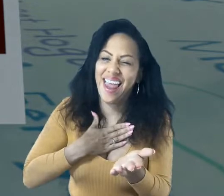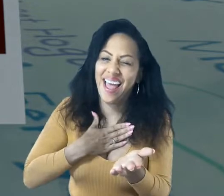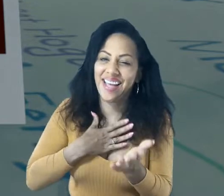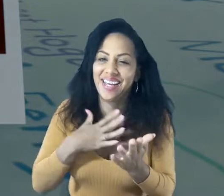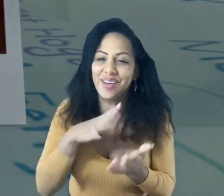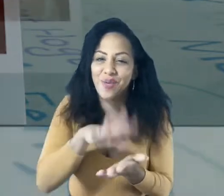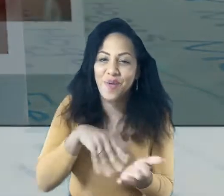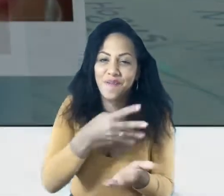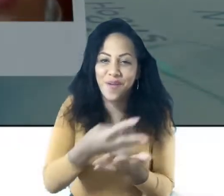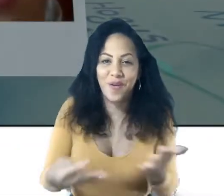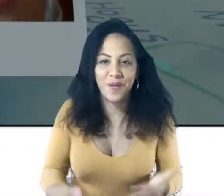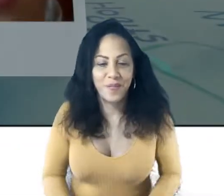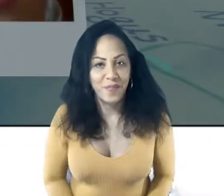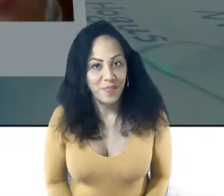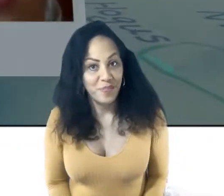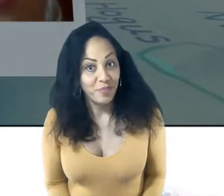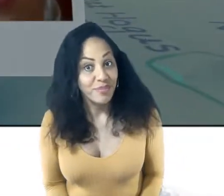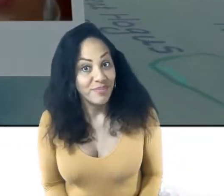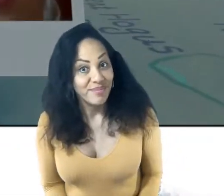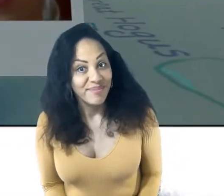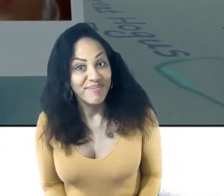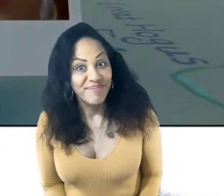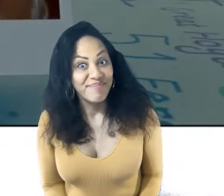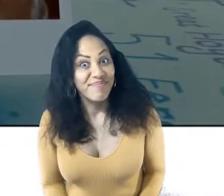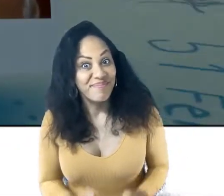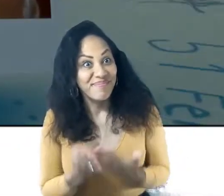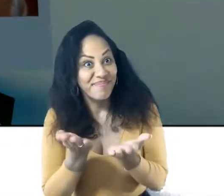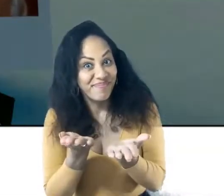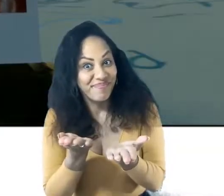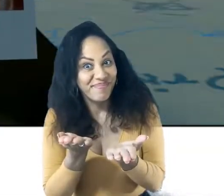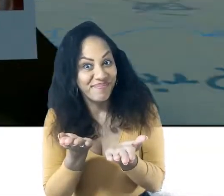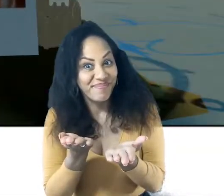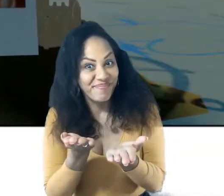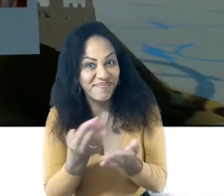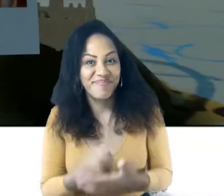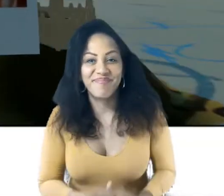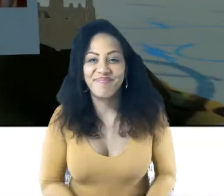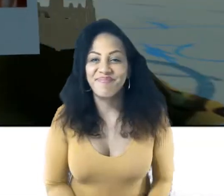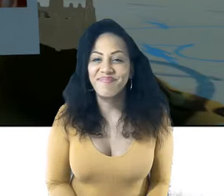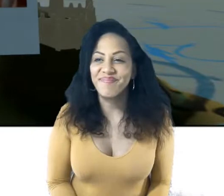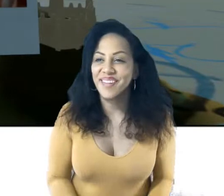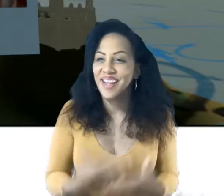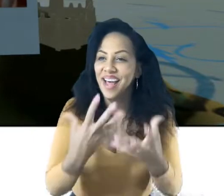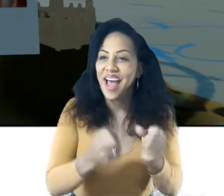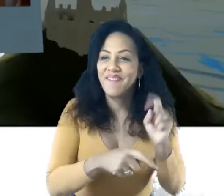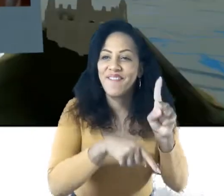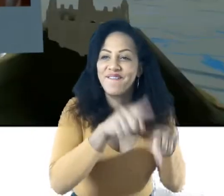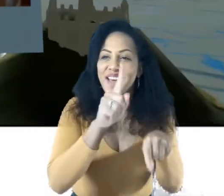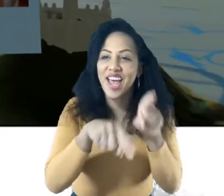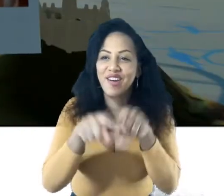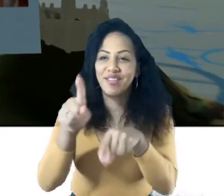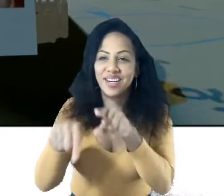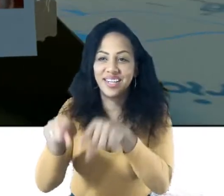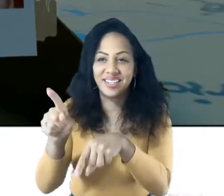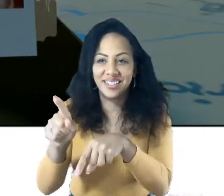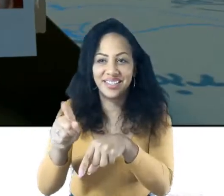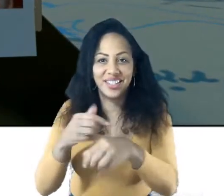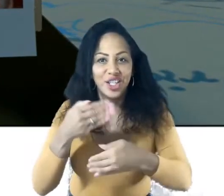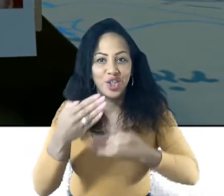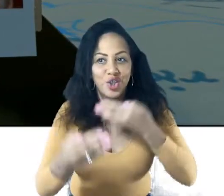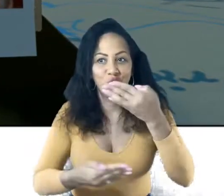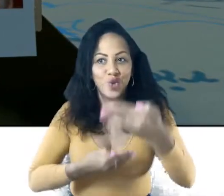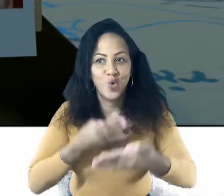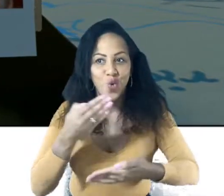one. There, so we've got these various different stories, and as you can see, I'll go back,